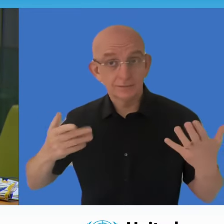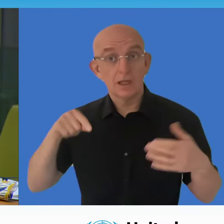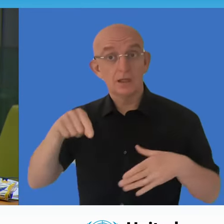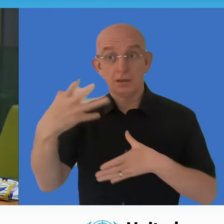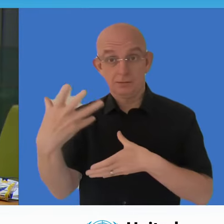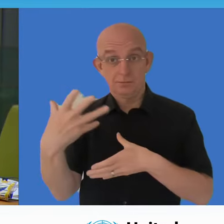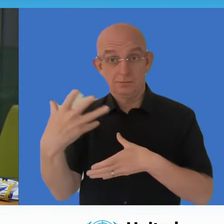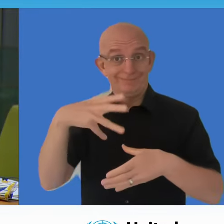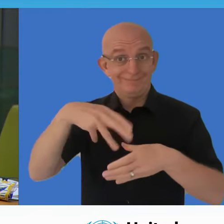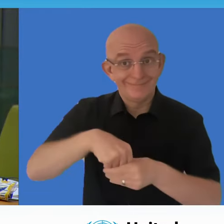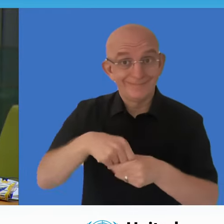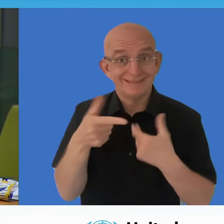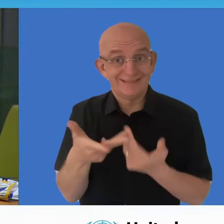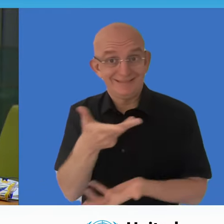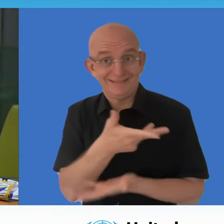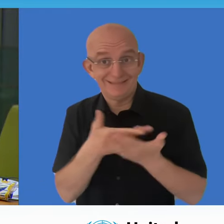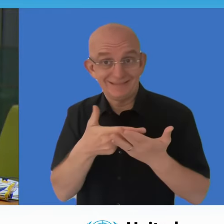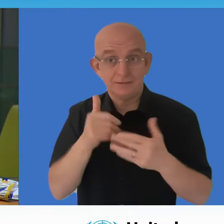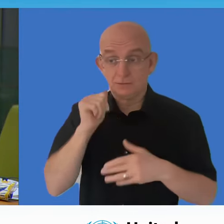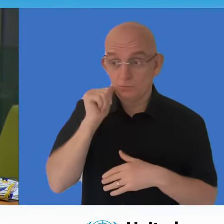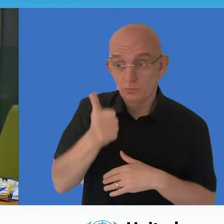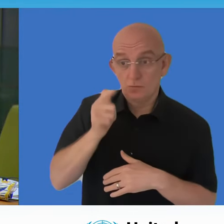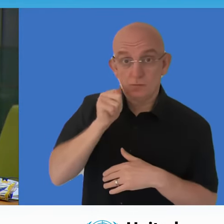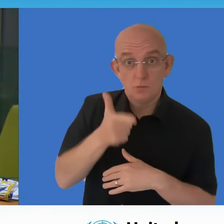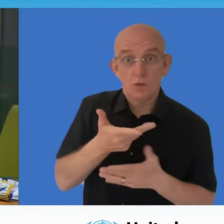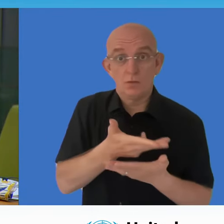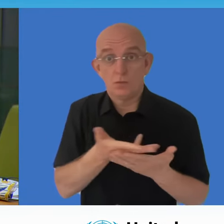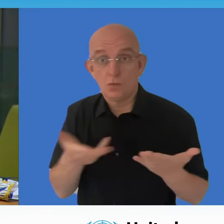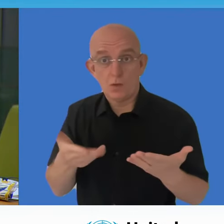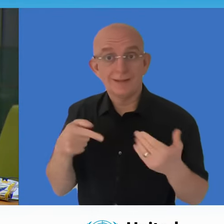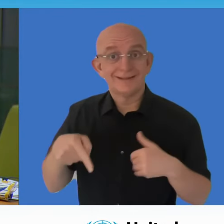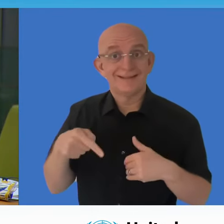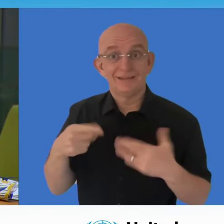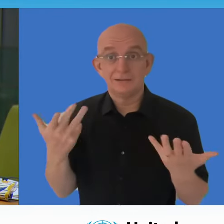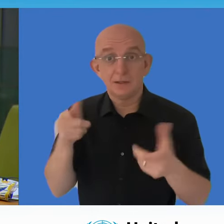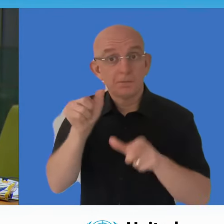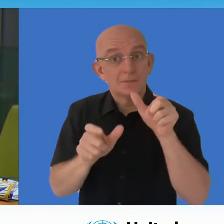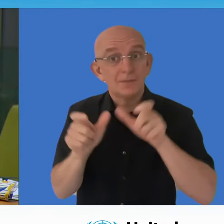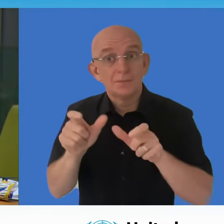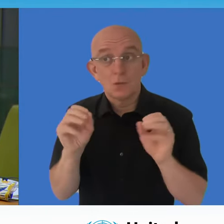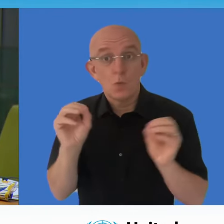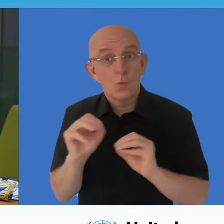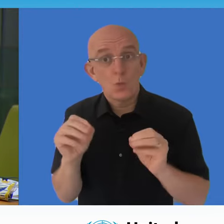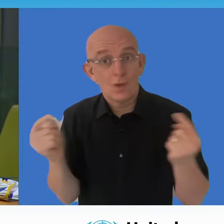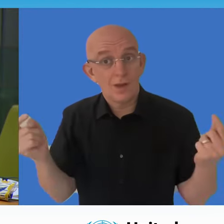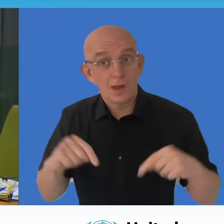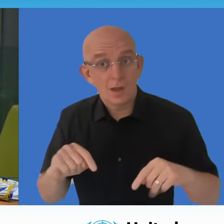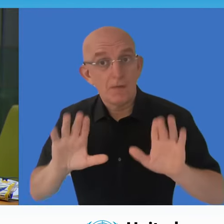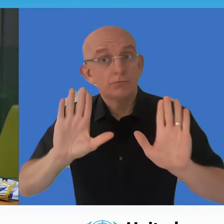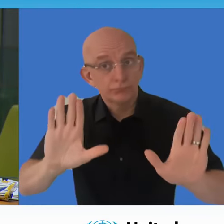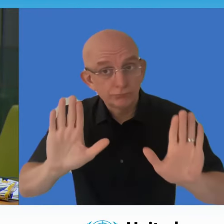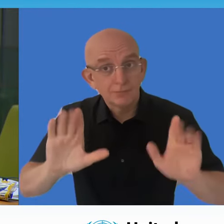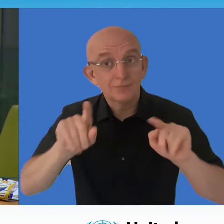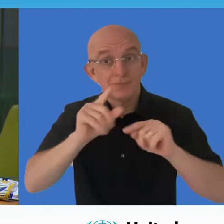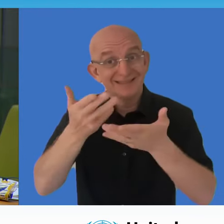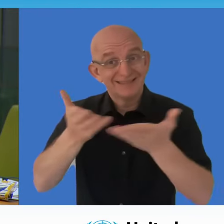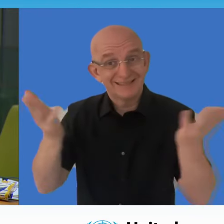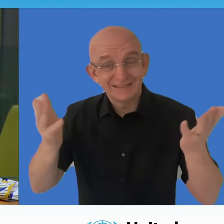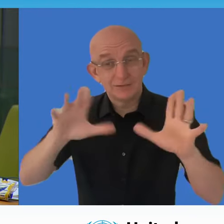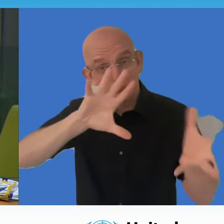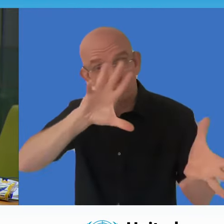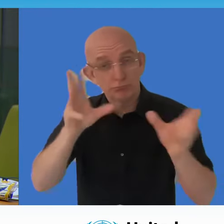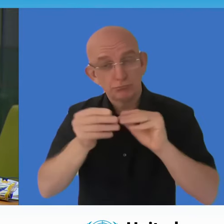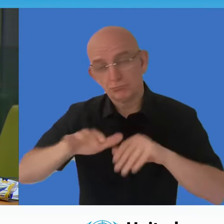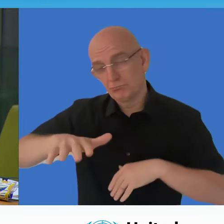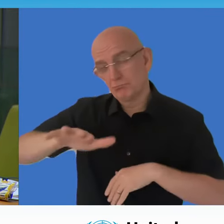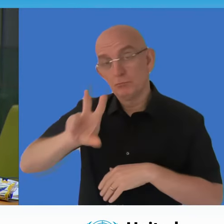are not in this room. So those 1.9 billion young people that don't have the chance to